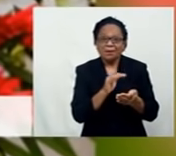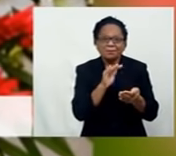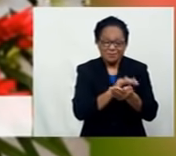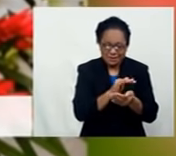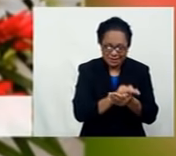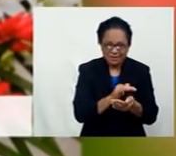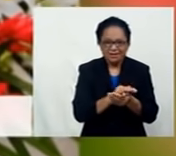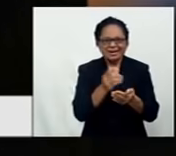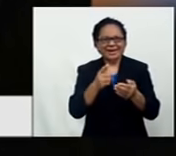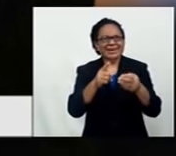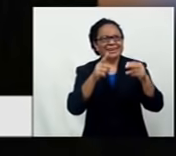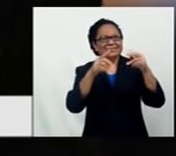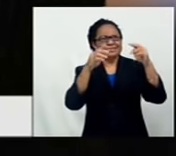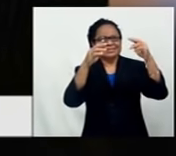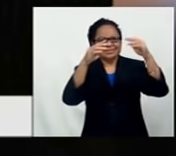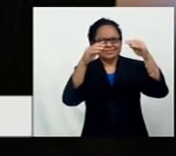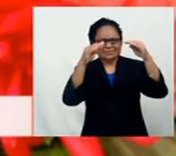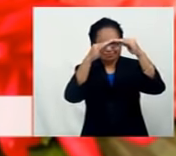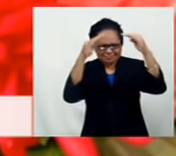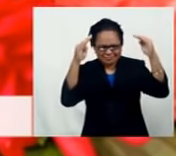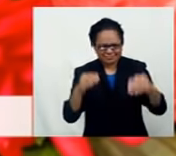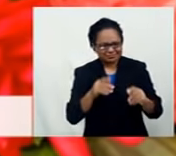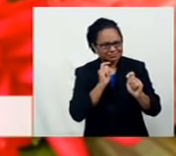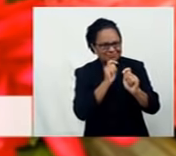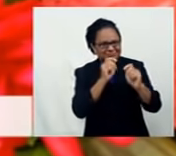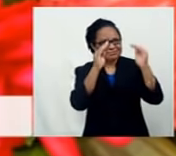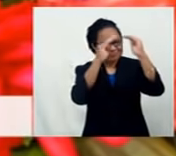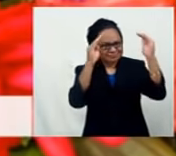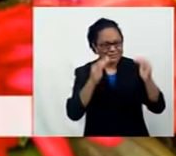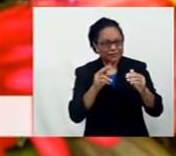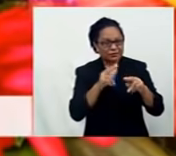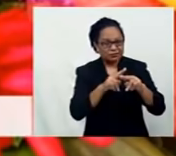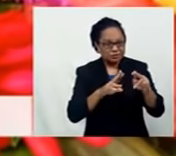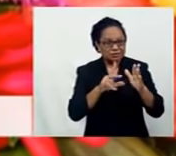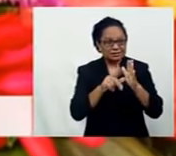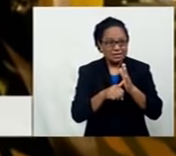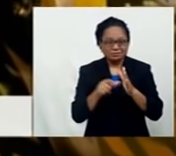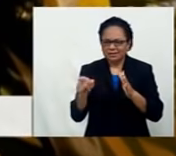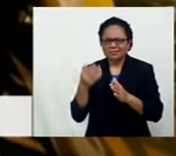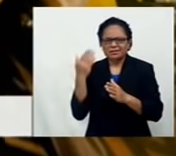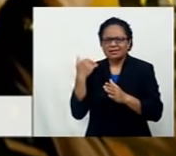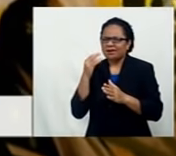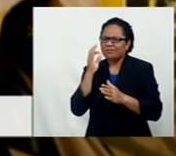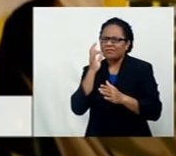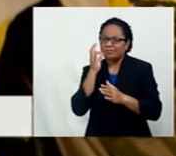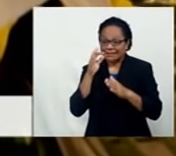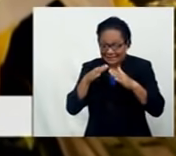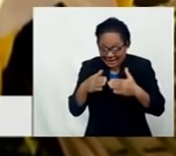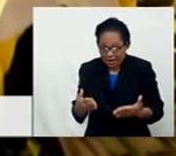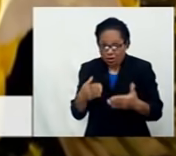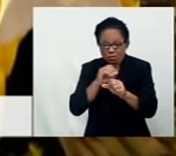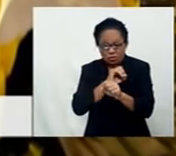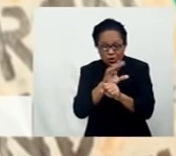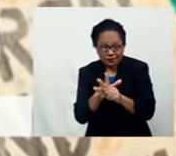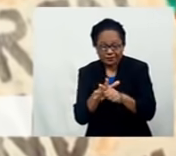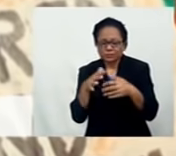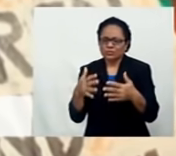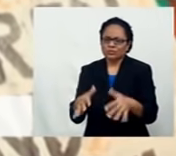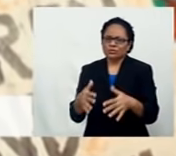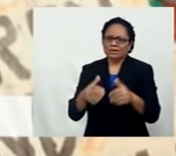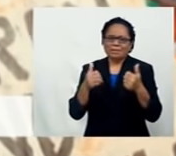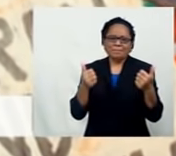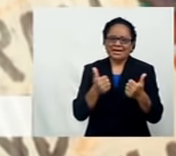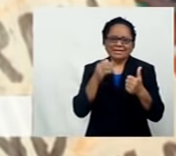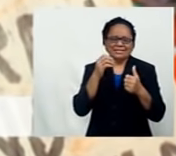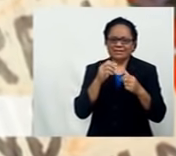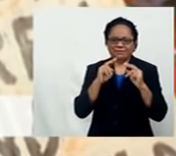other things. During COVID pandemic period, flowers has been top demand from relatives. With this